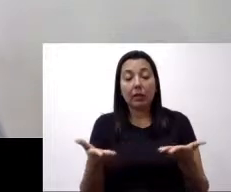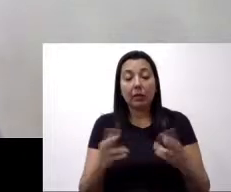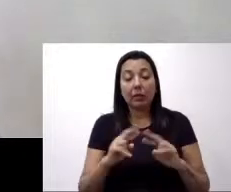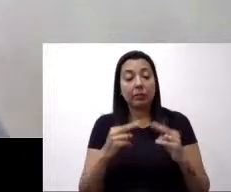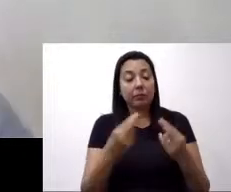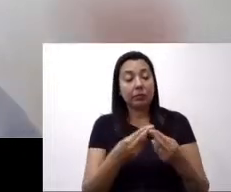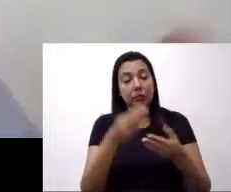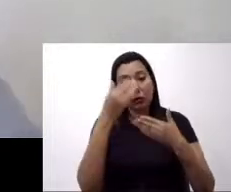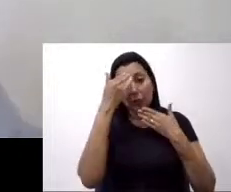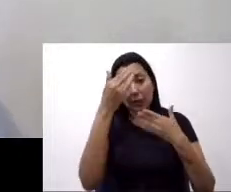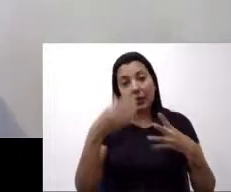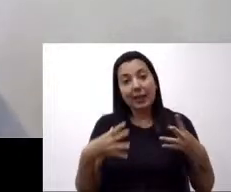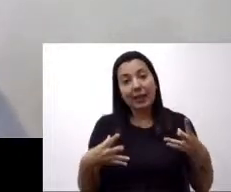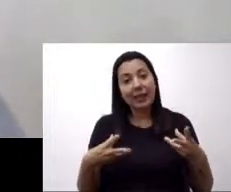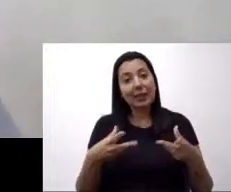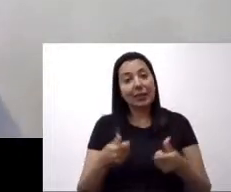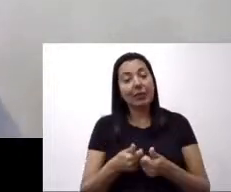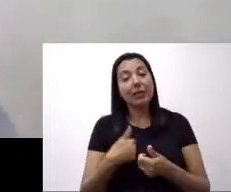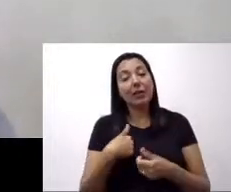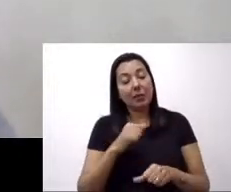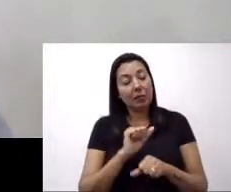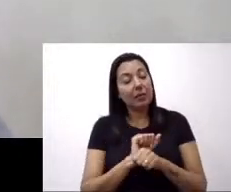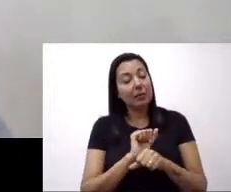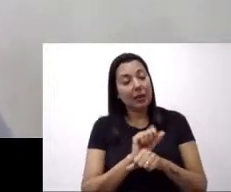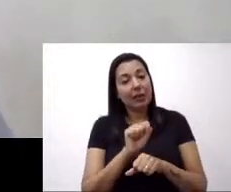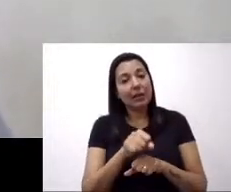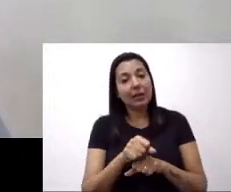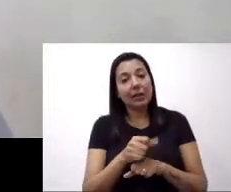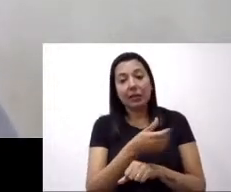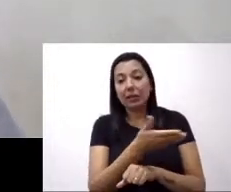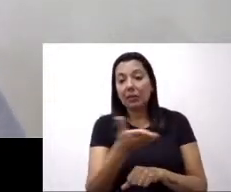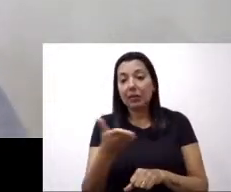I hope you enjoy the discussion.